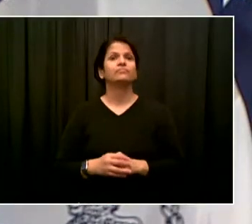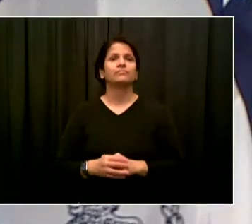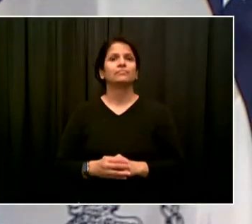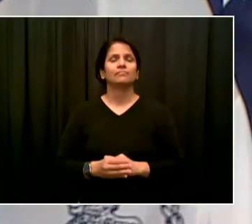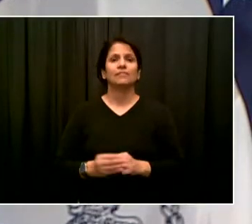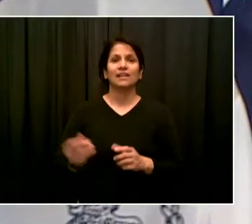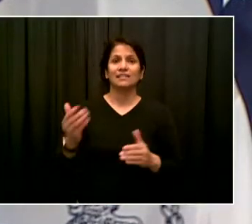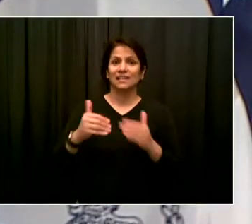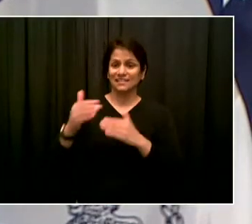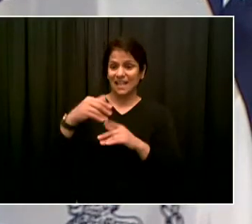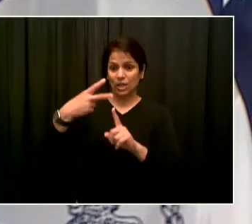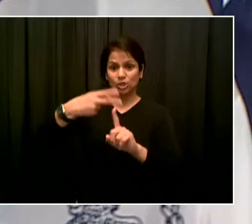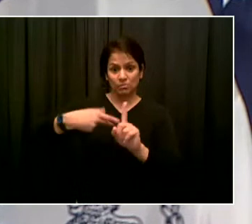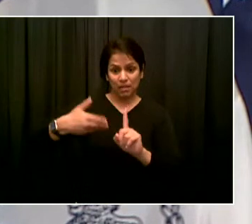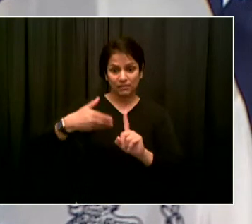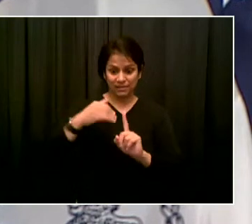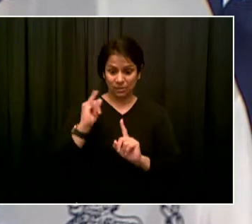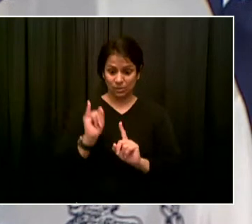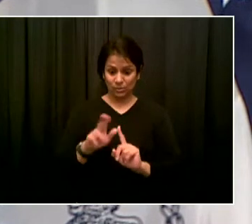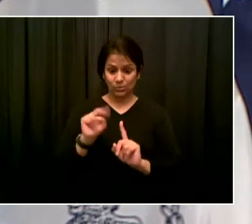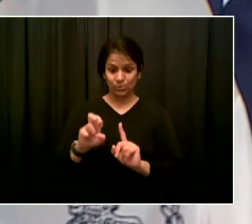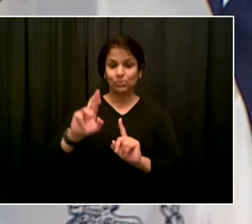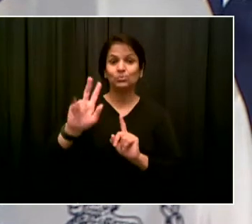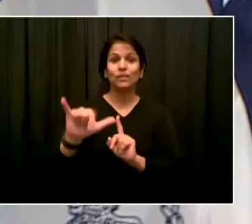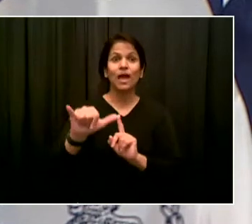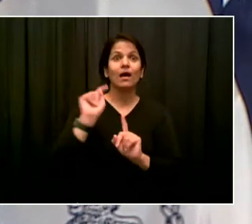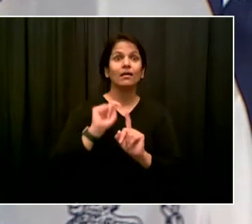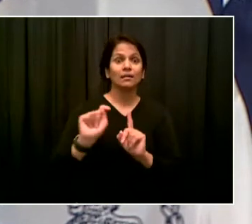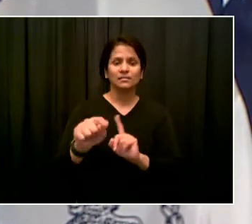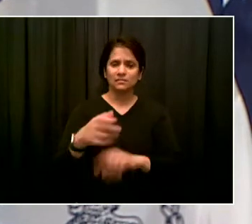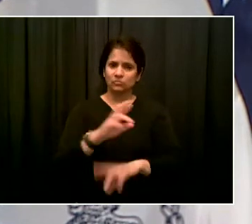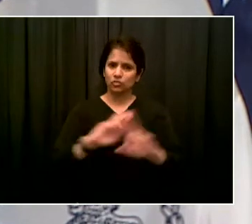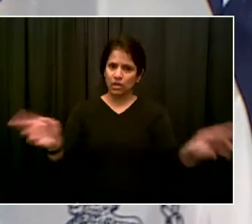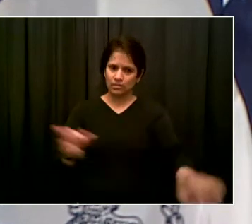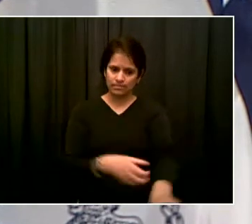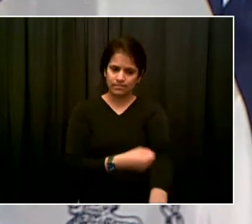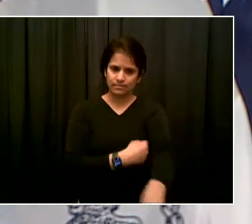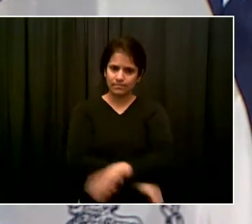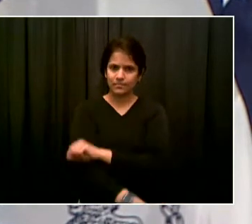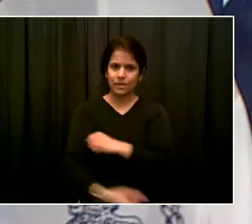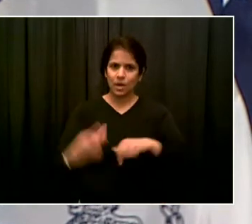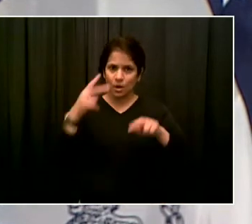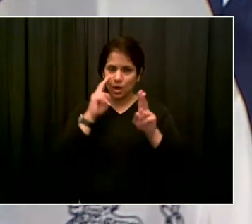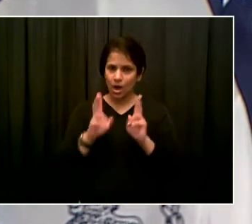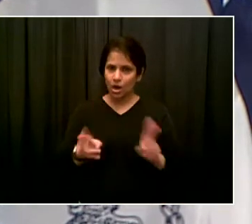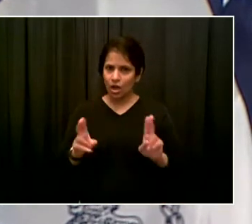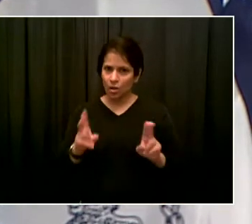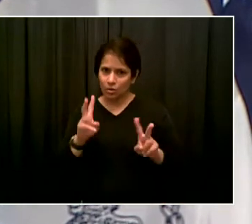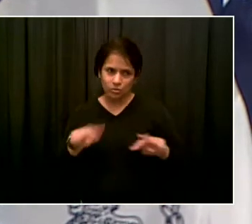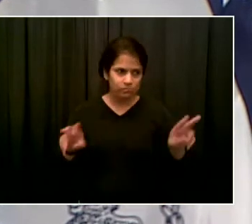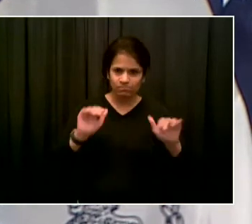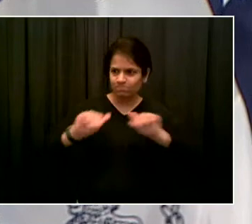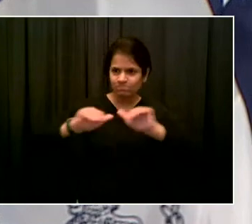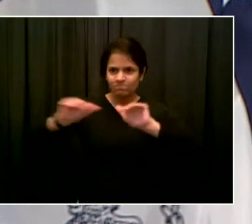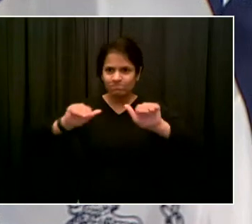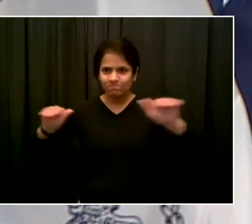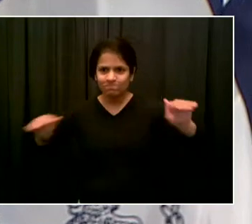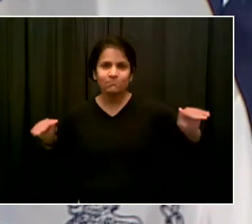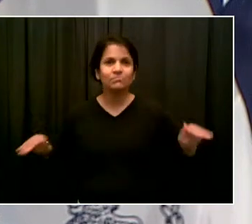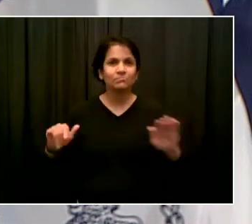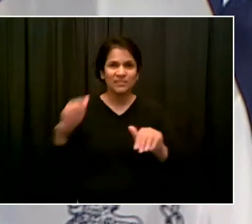out, but we're going to do an intensive effort every single day to make sure New Yorkers know how to approach this right